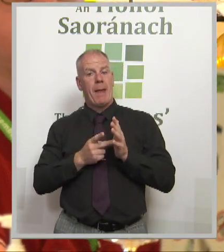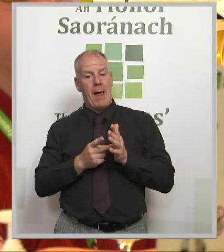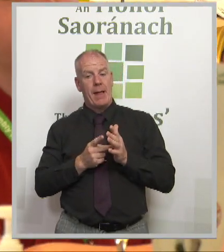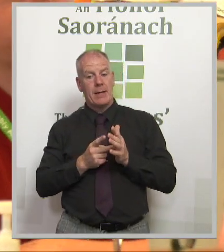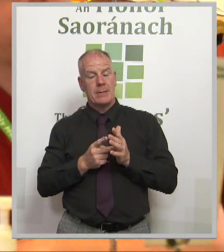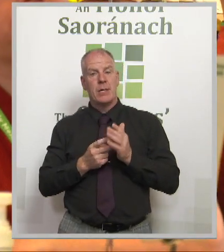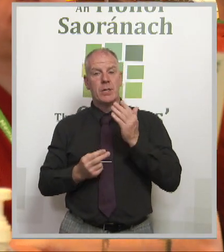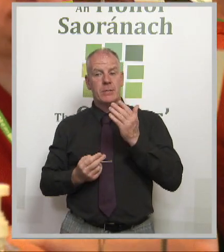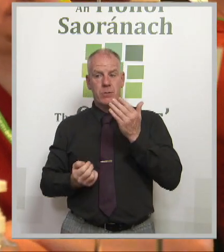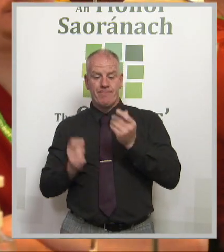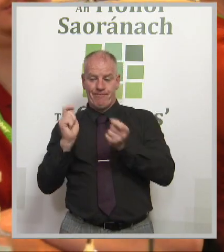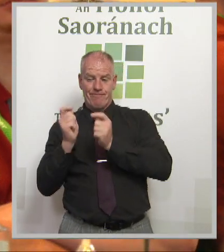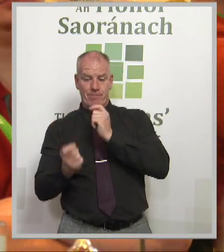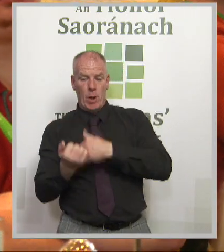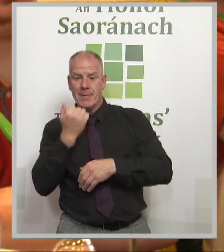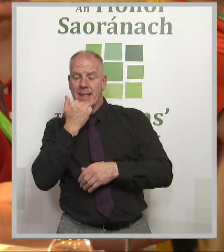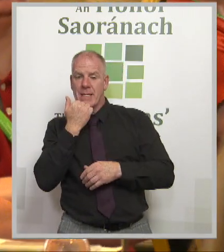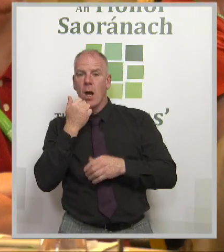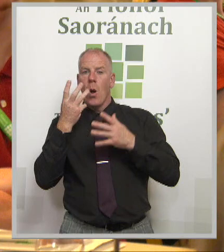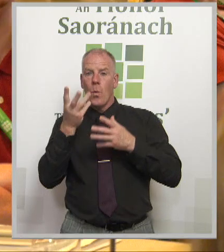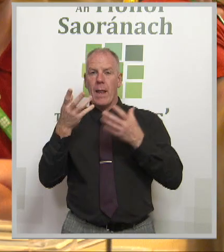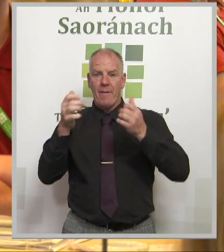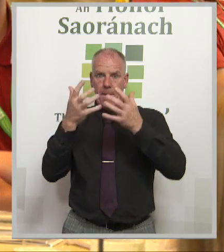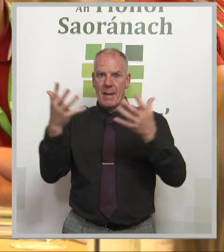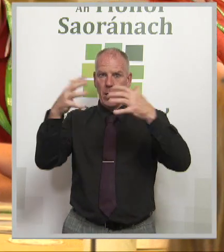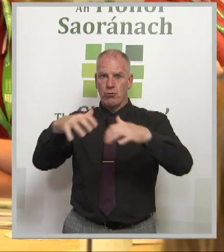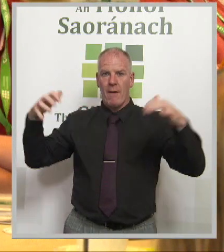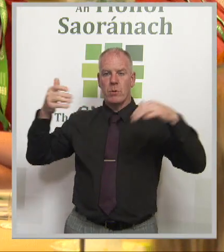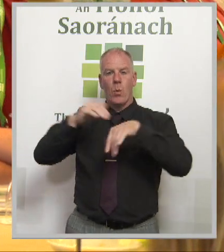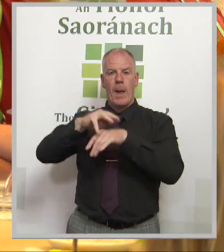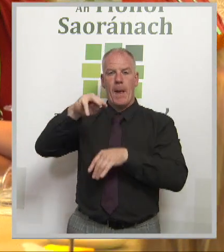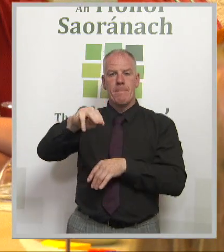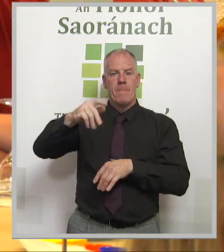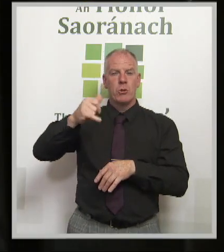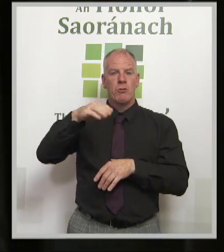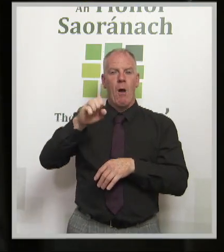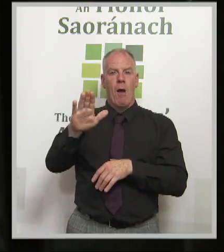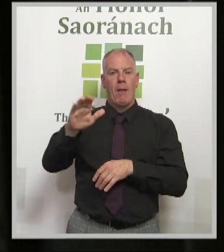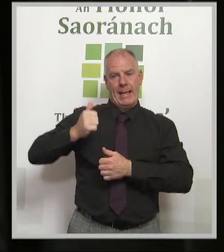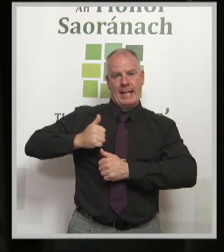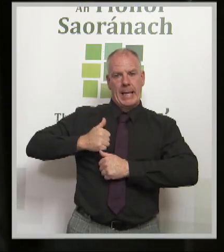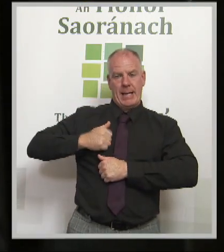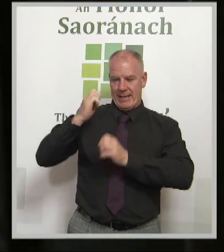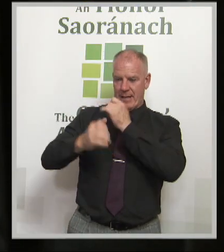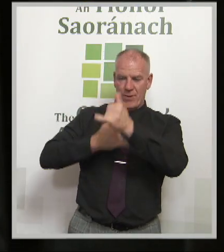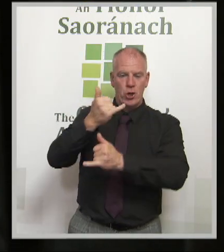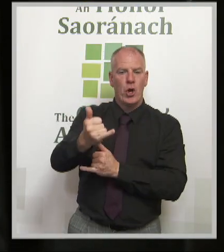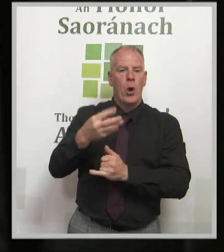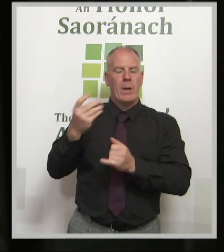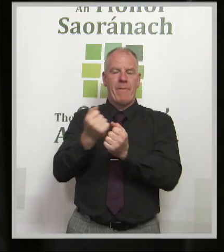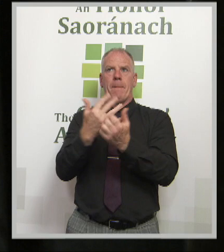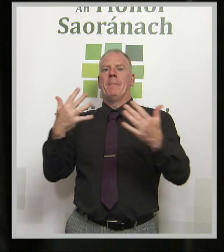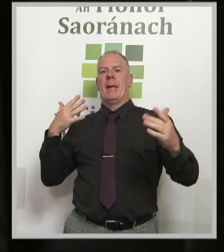being updated, and there's going to be a big conference in Montreal at the end of this year where hopefully an ambitious agenda